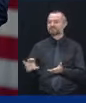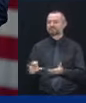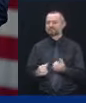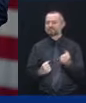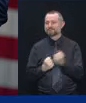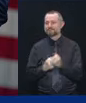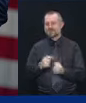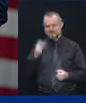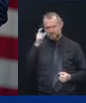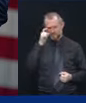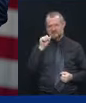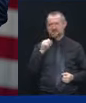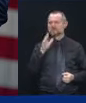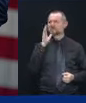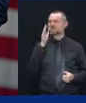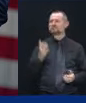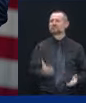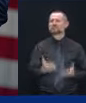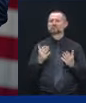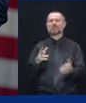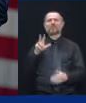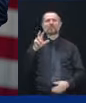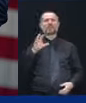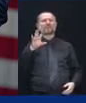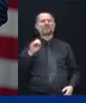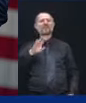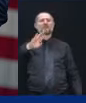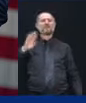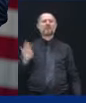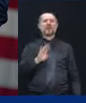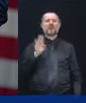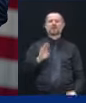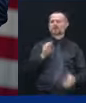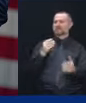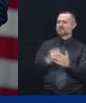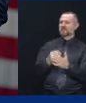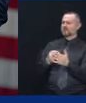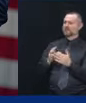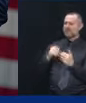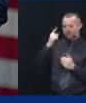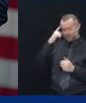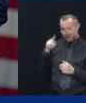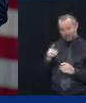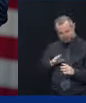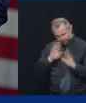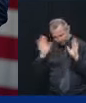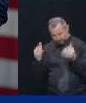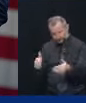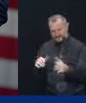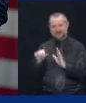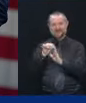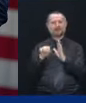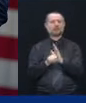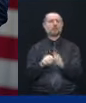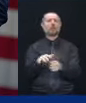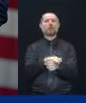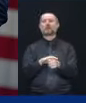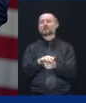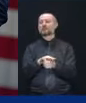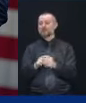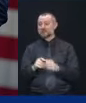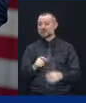and proposed it with $350 billion in state and local aid. House has agreed, Senate has